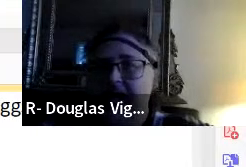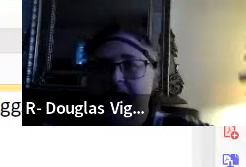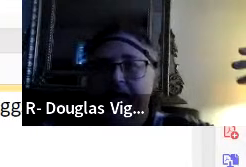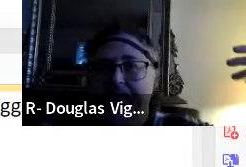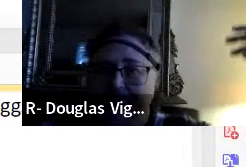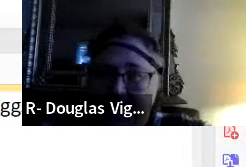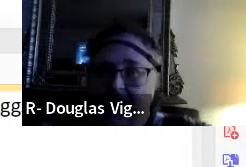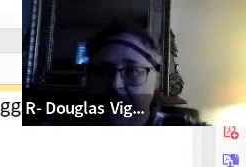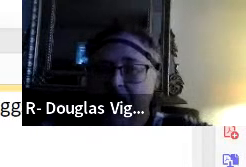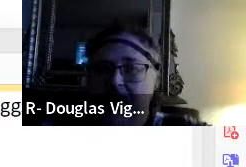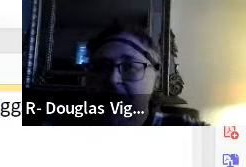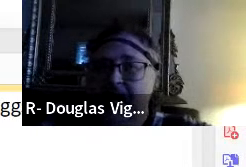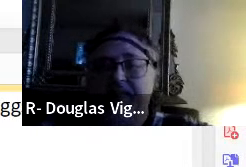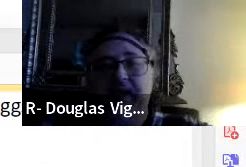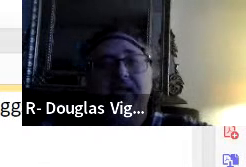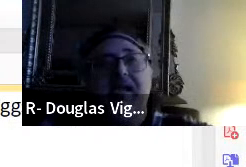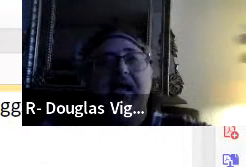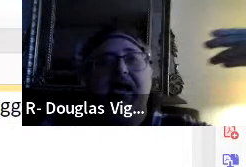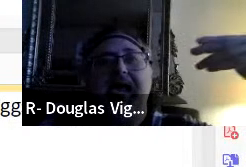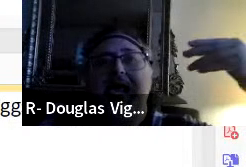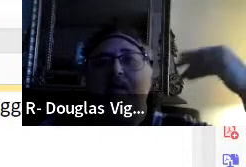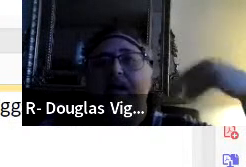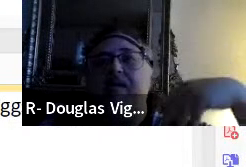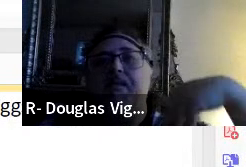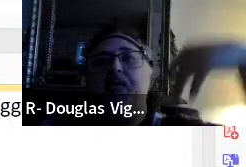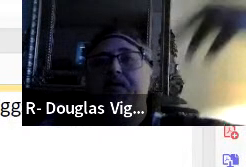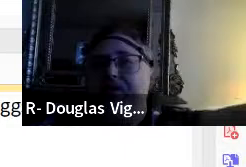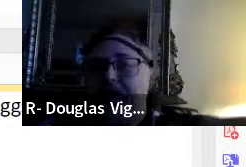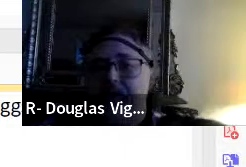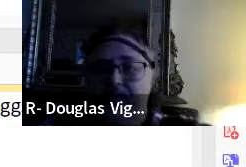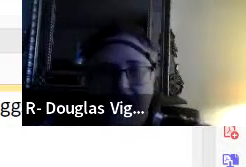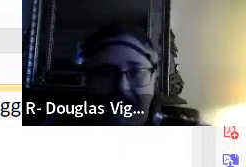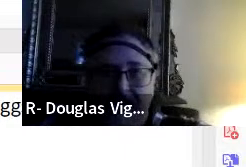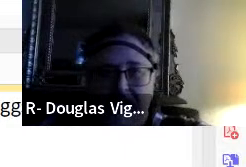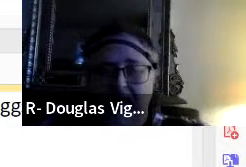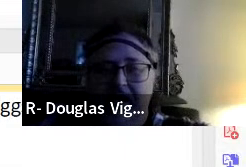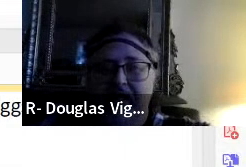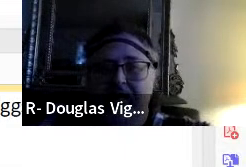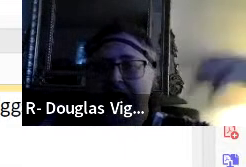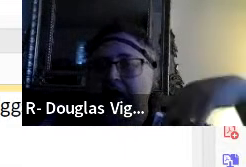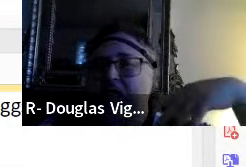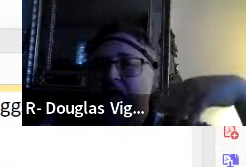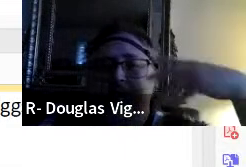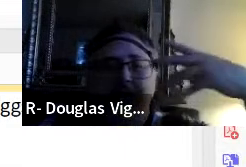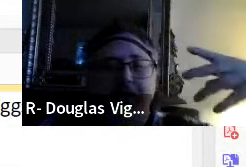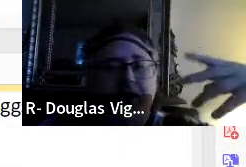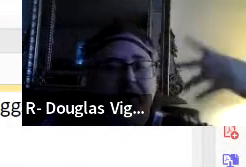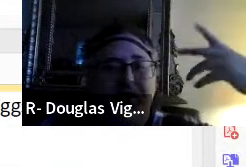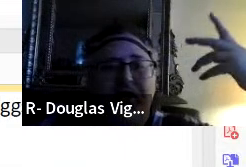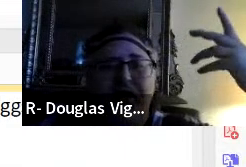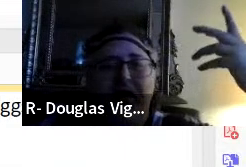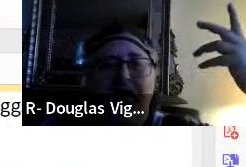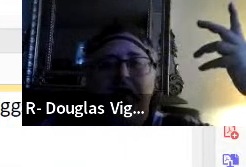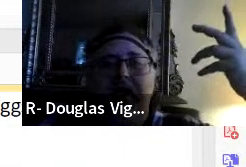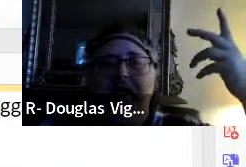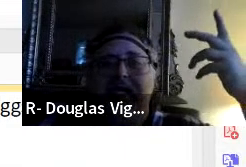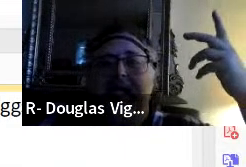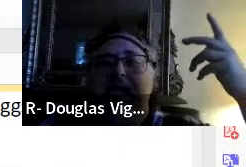truck there where they're living and want to move to somewhere else. So I just want to make